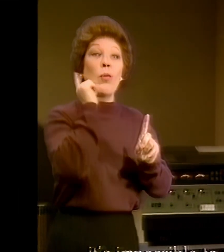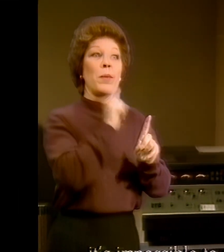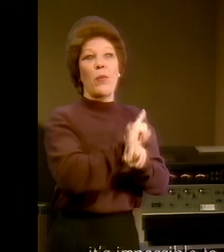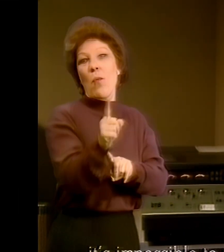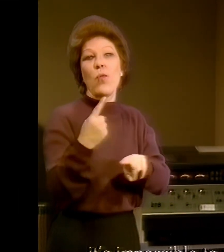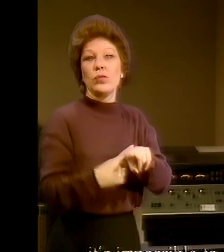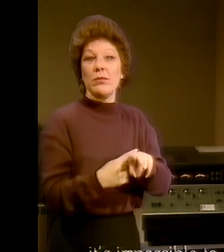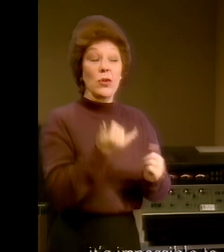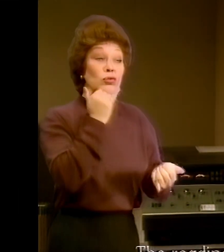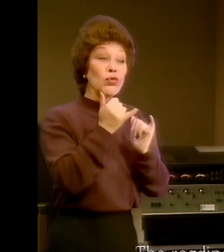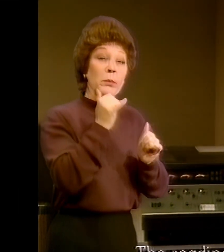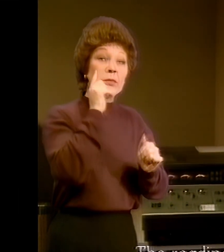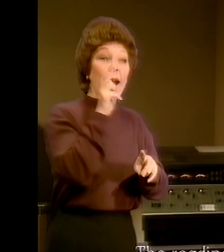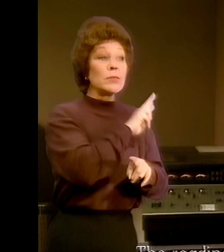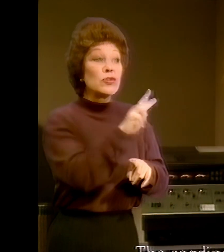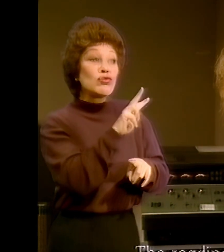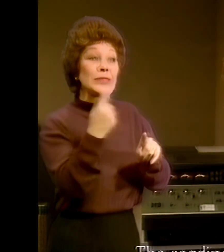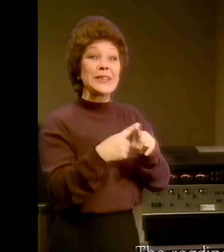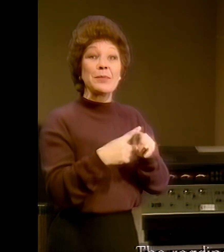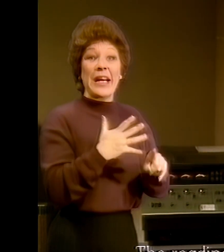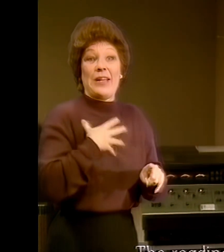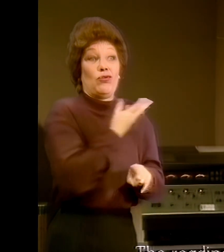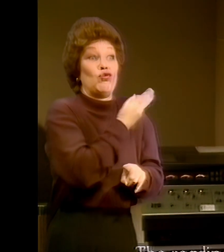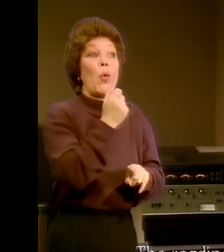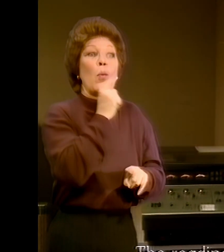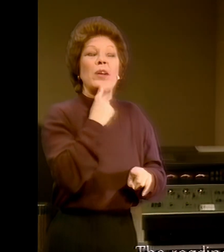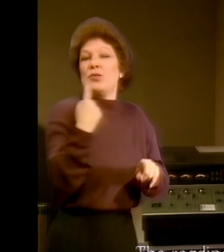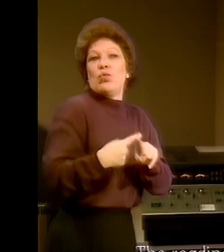the reading speed is going to be too fast for some, too slow for some.